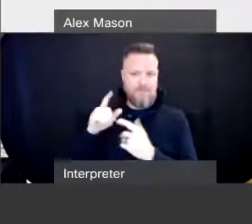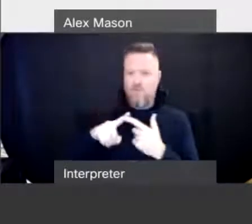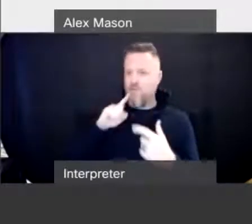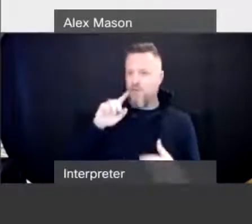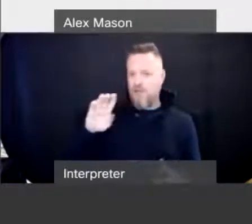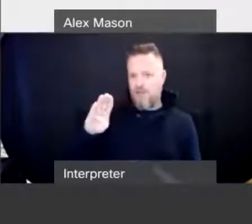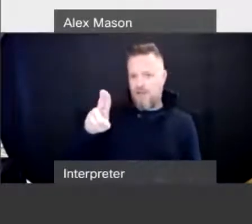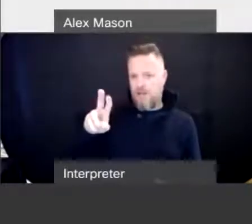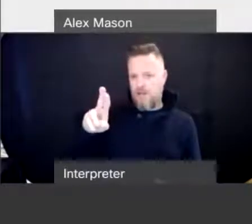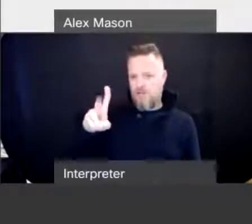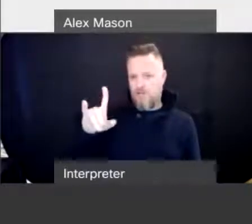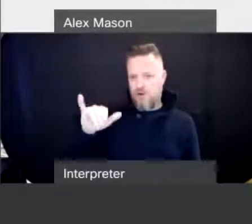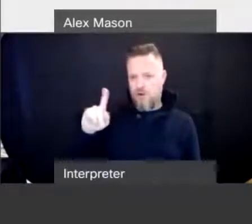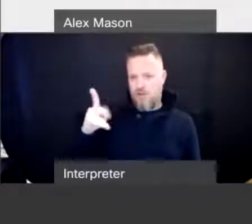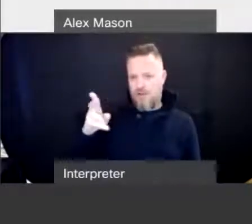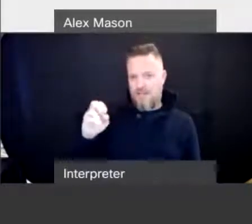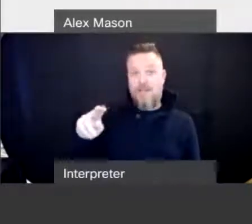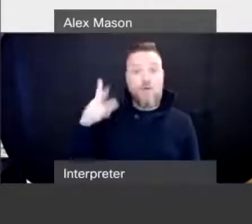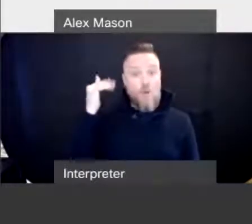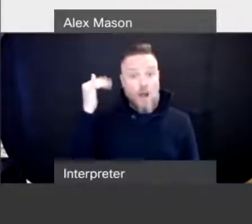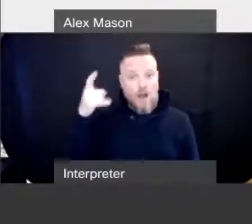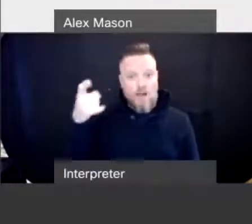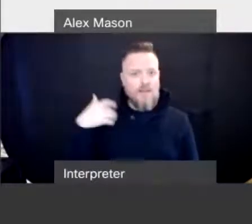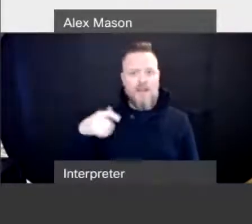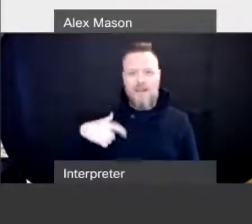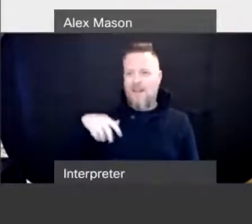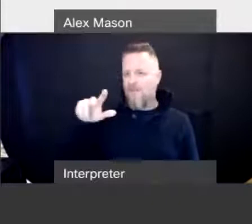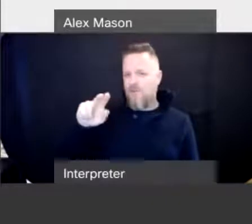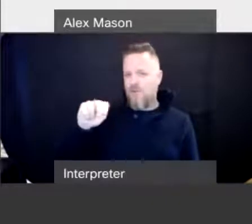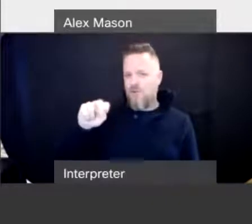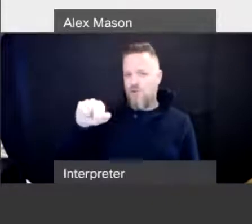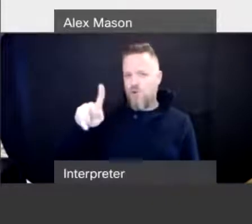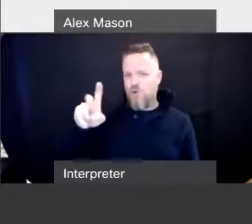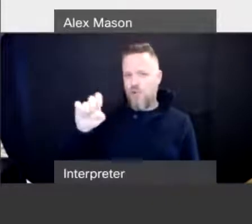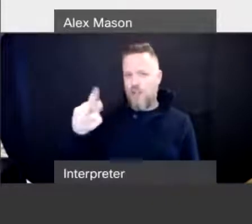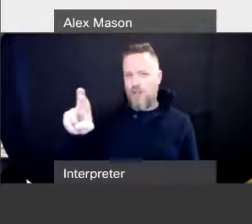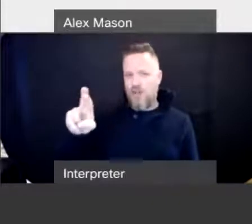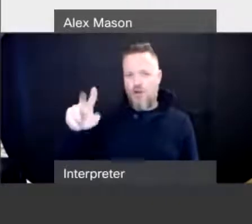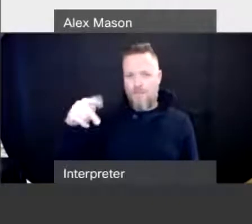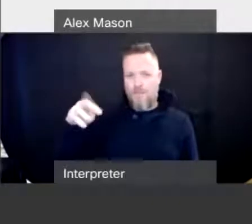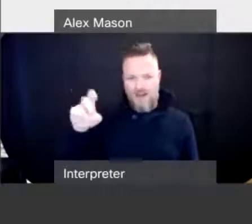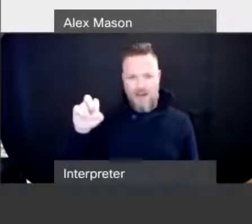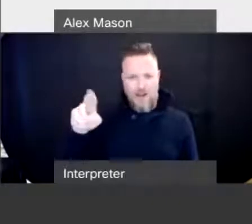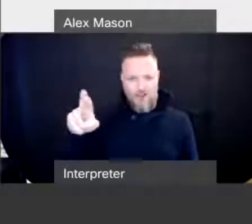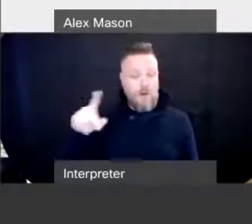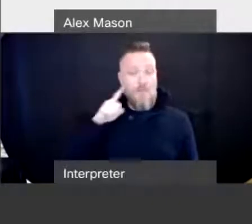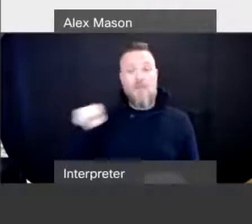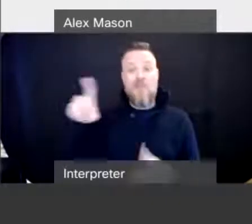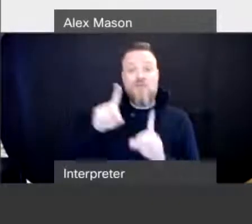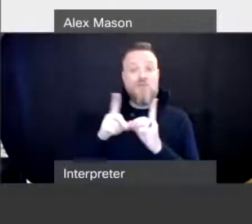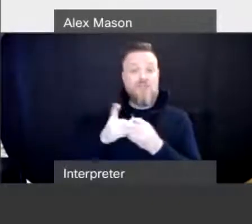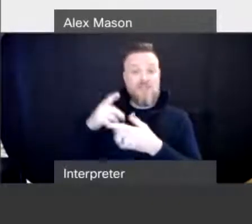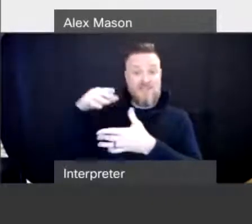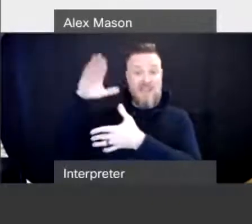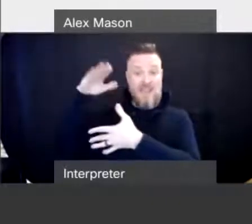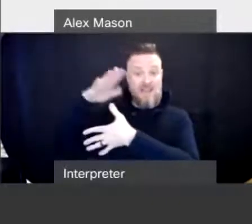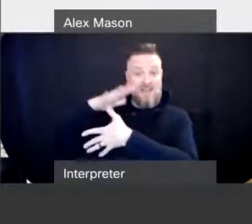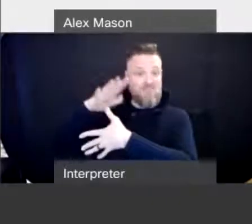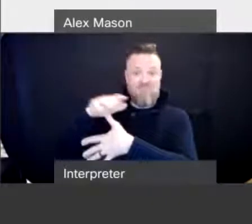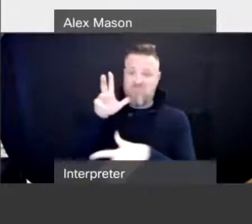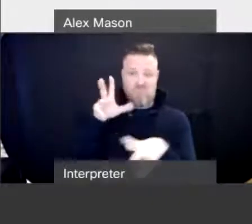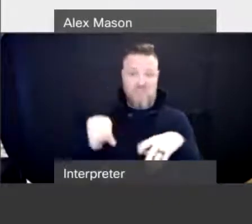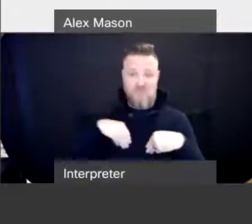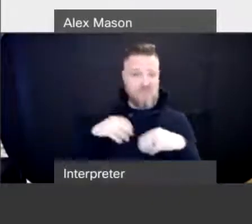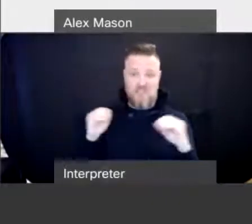because of their nuclear power plant. But the point is, those districts at the high end don't get any aid anyway.